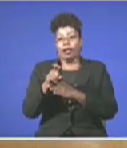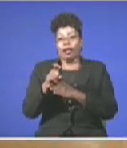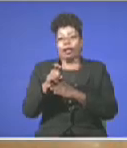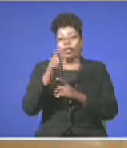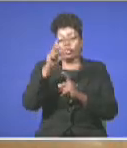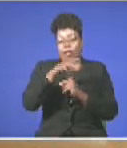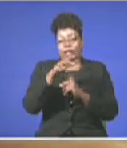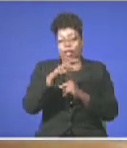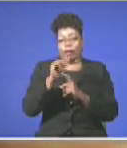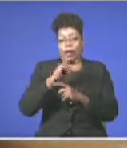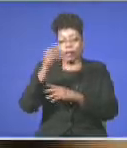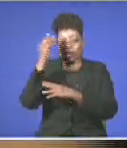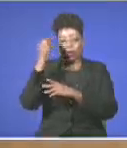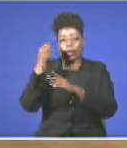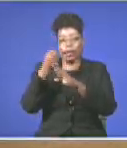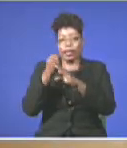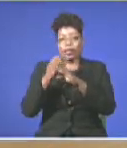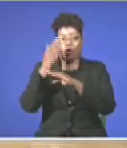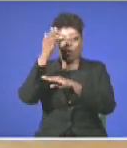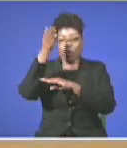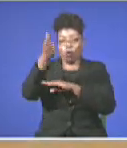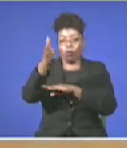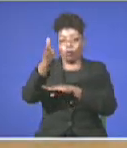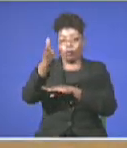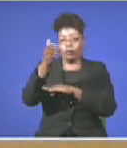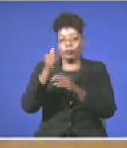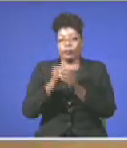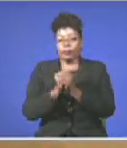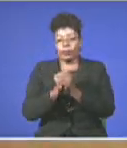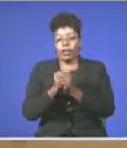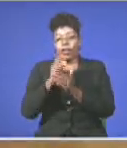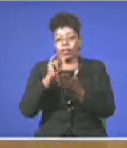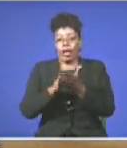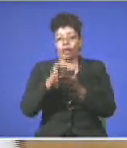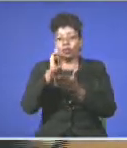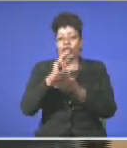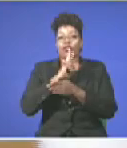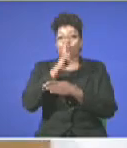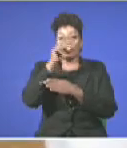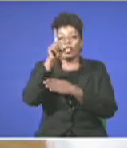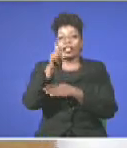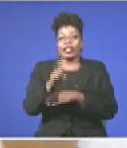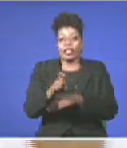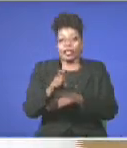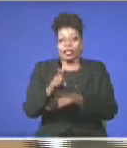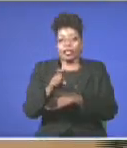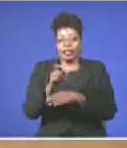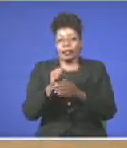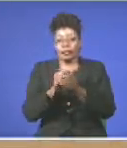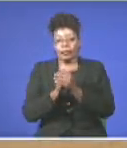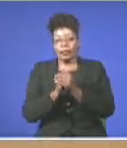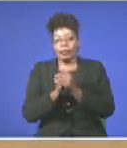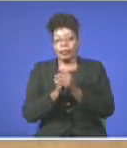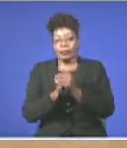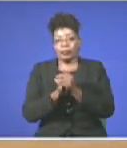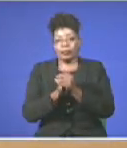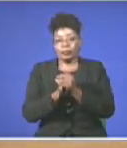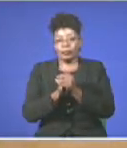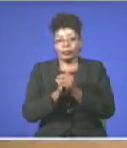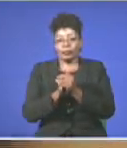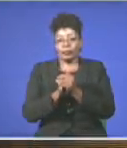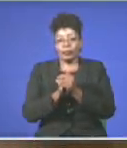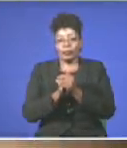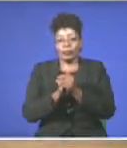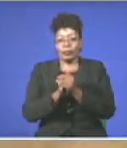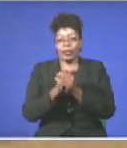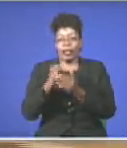We needed to go to the championship. Like nobody was gonna hit it over. That one, we really didn't need it. Even if I had to fly out and she'd catch it, we still would have won the game. I